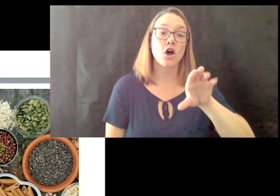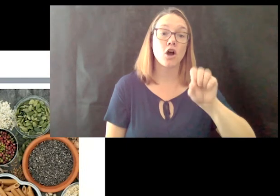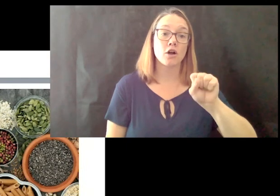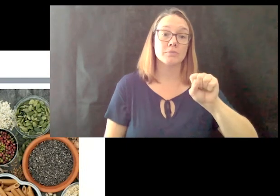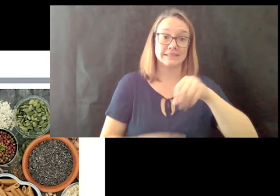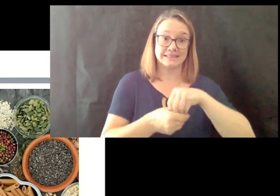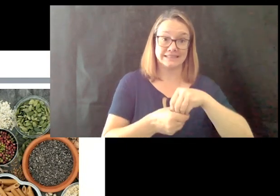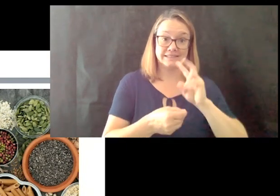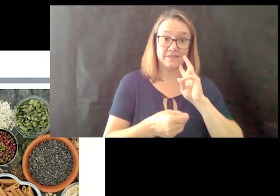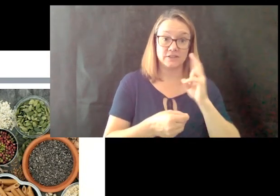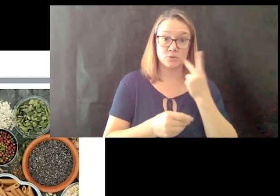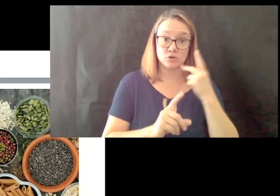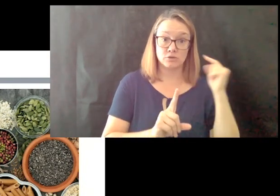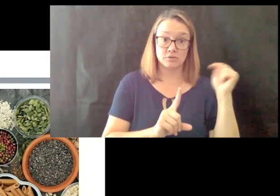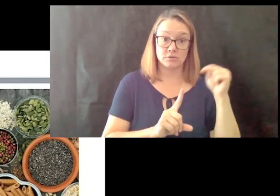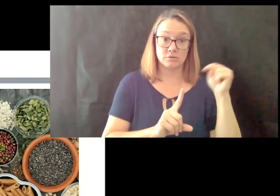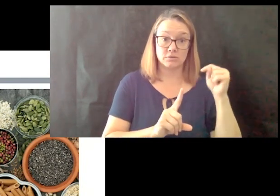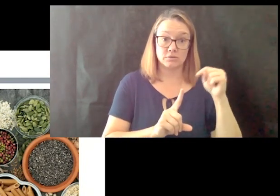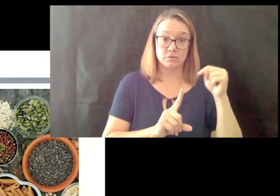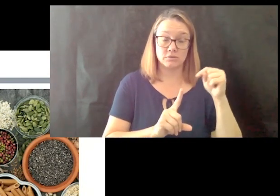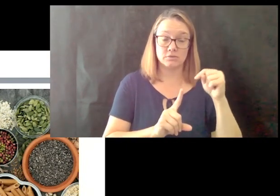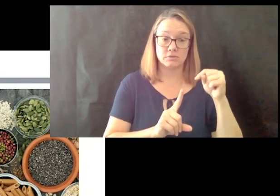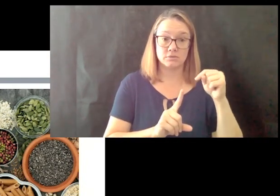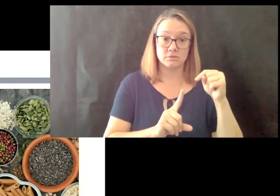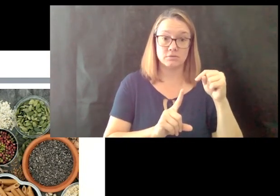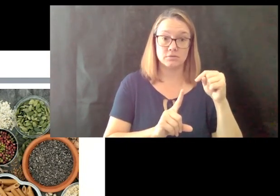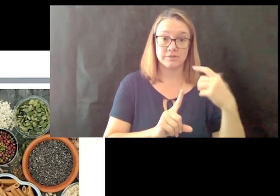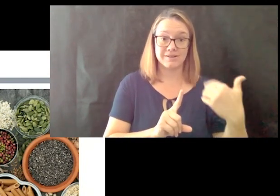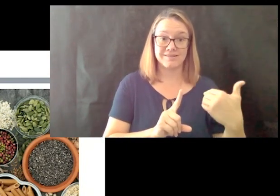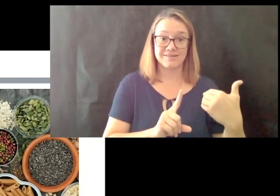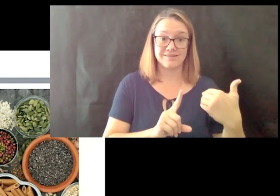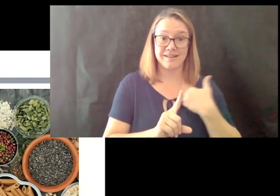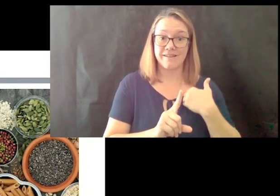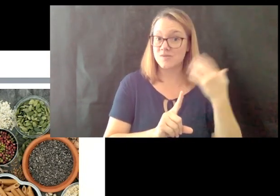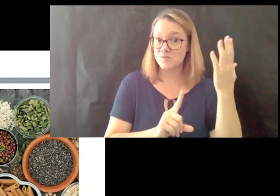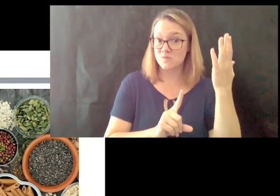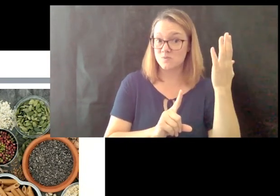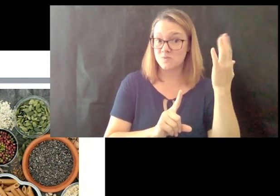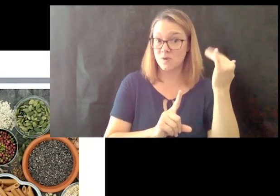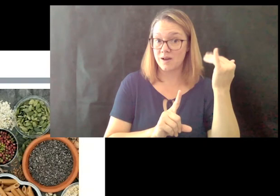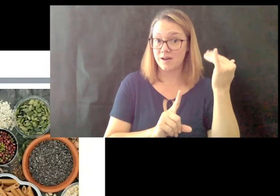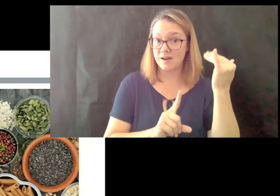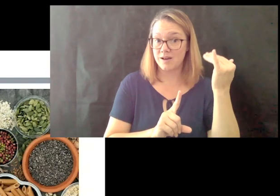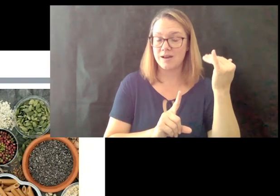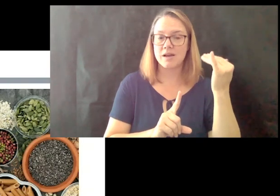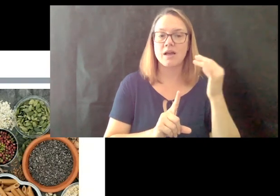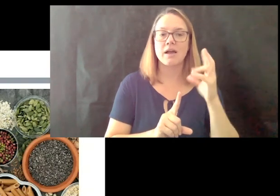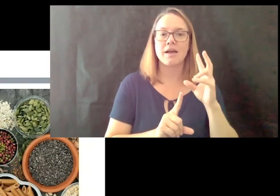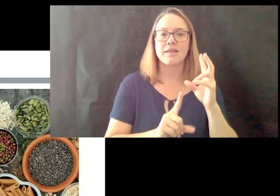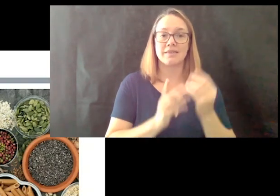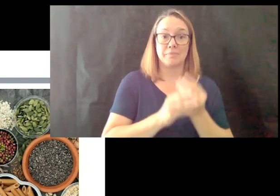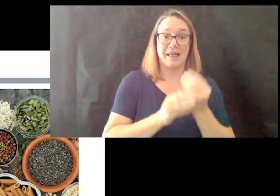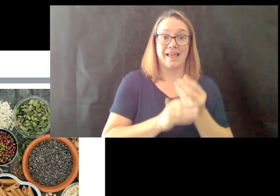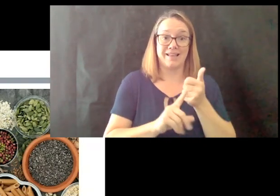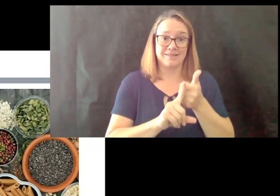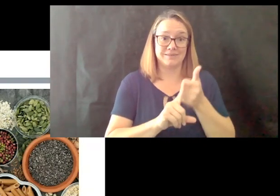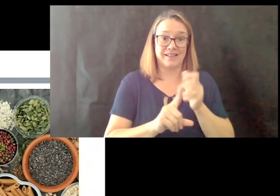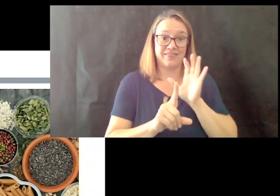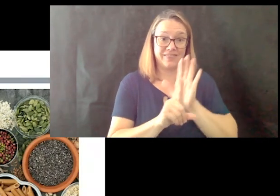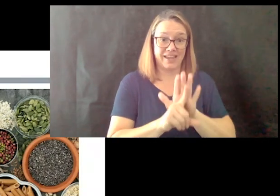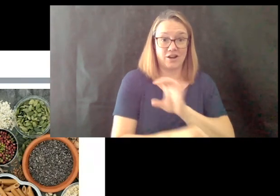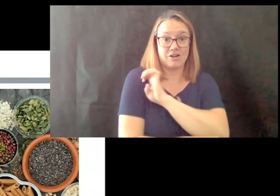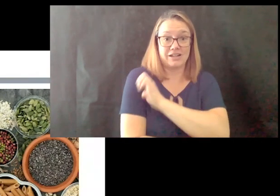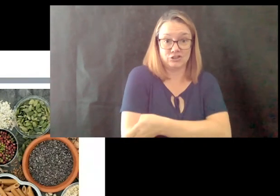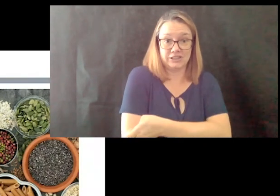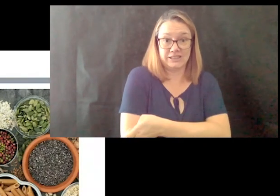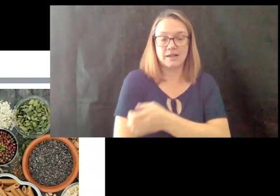The carbohydrates that are in the vegetables are there to store or to serve as the plant's stored energy. So they